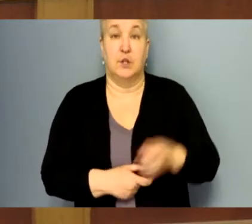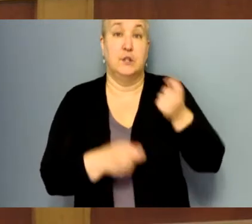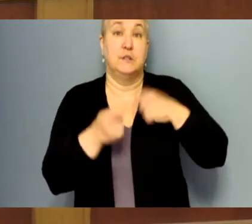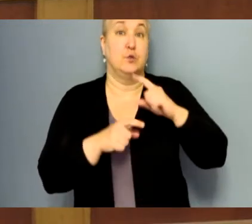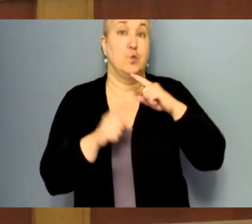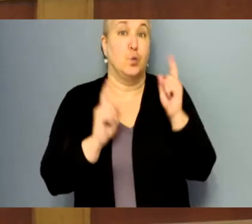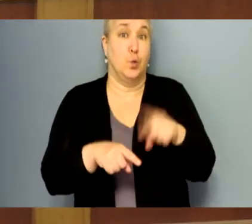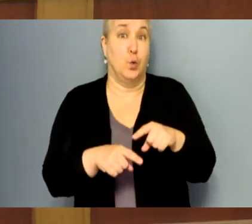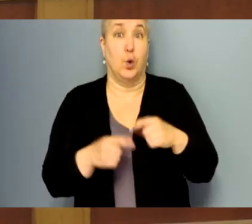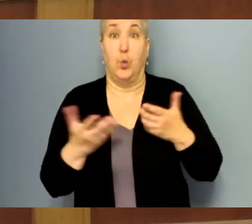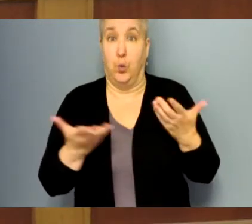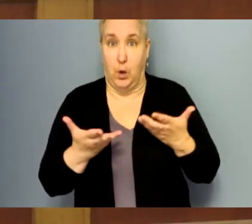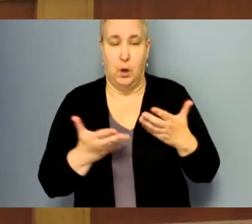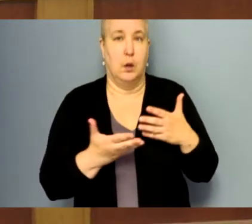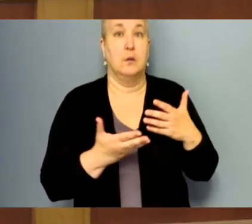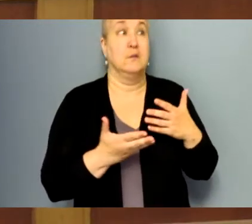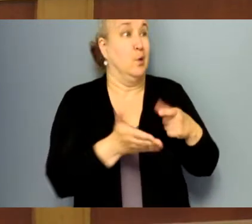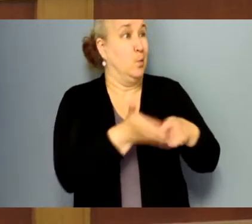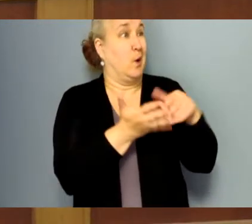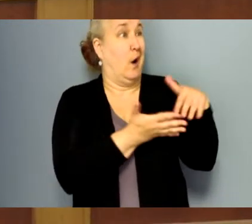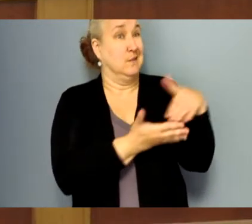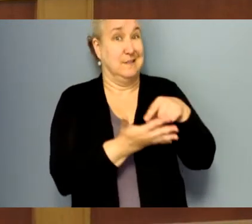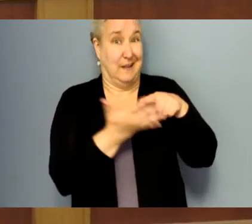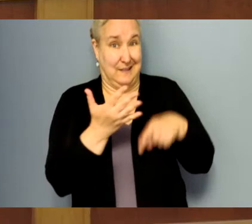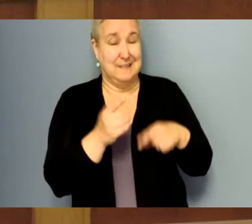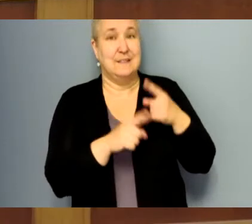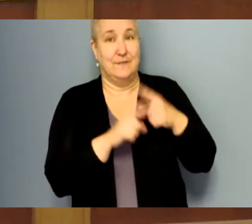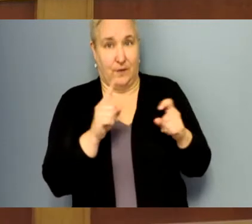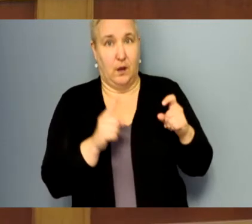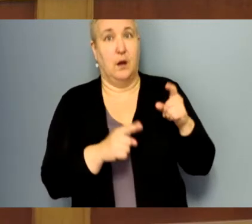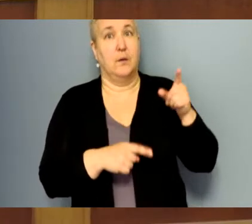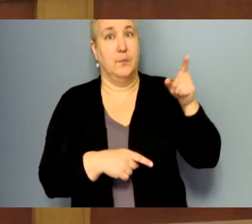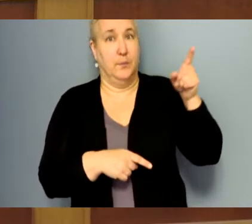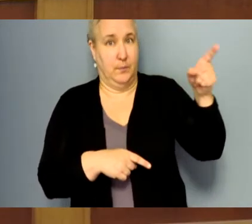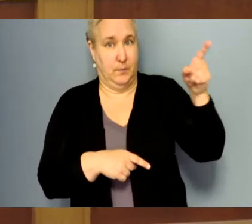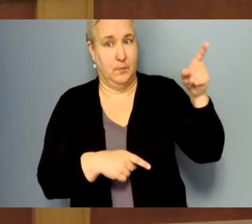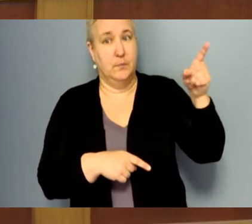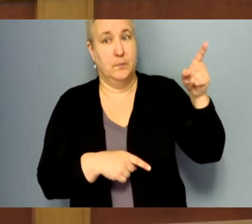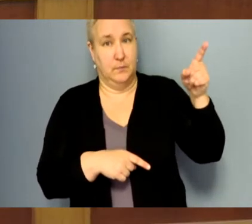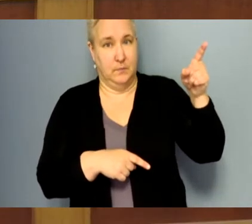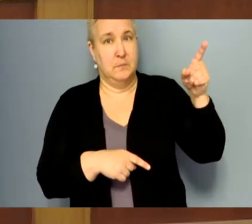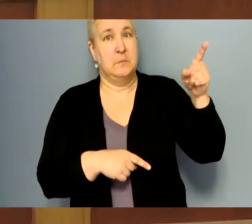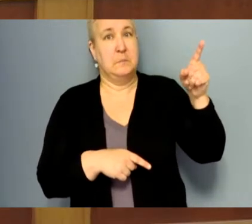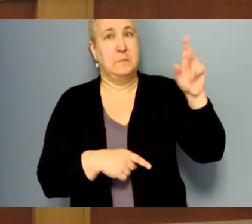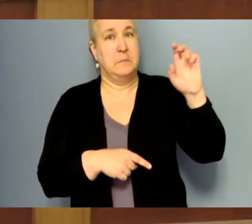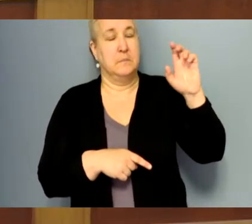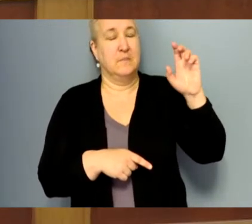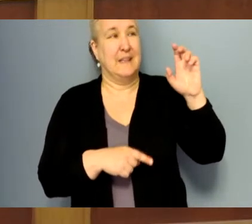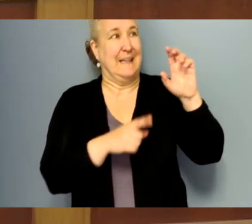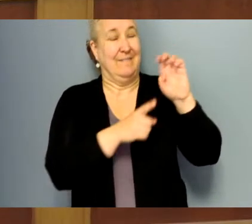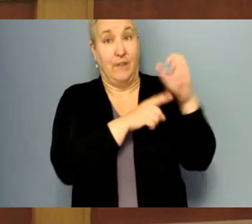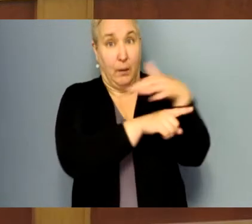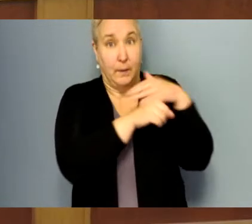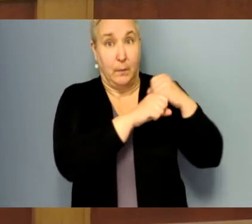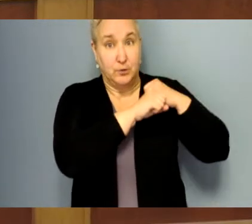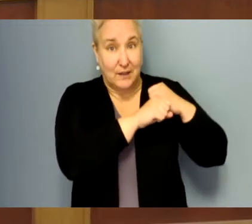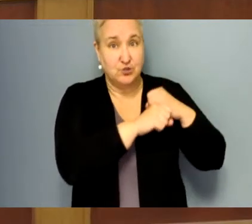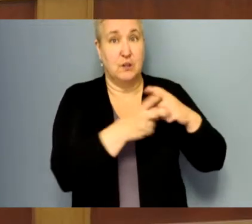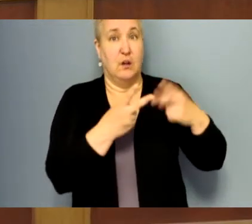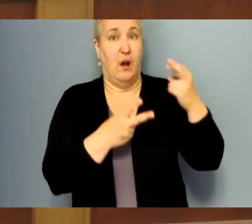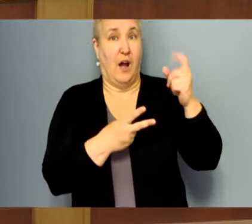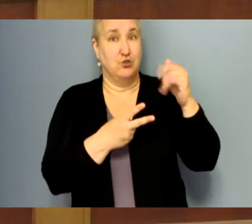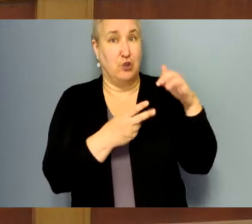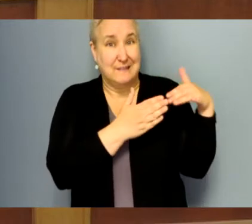to do the studies that are required by the Department of Environmental Protections and the hydraulic